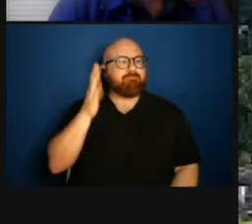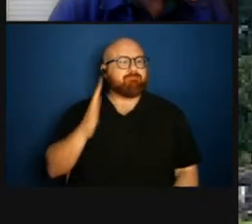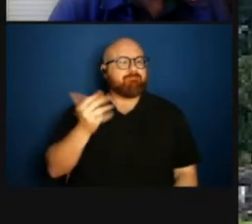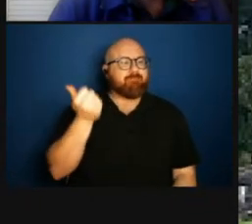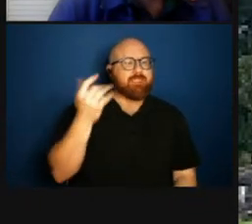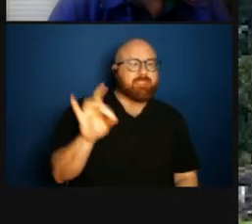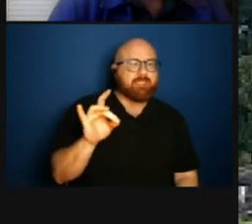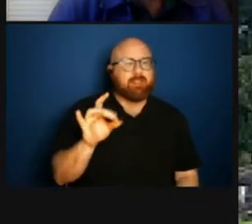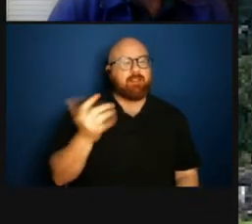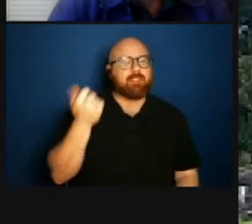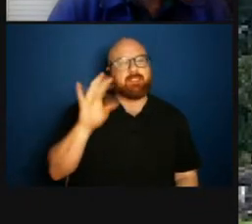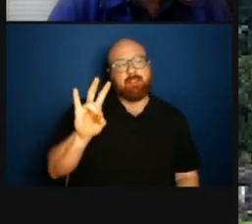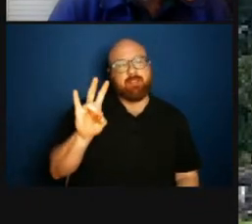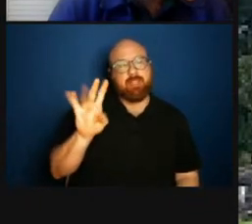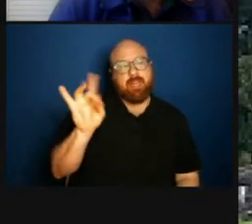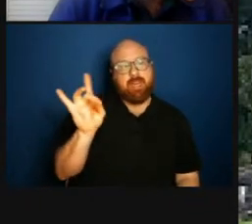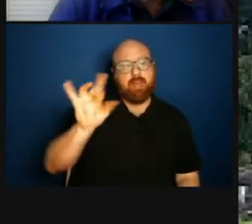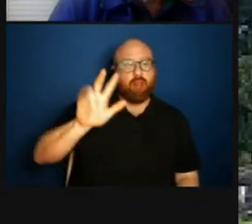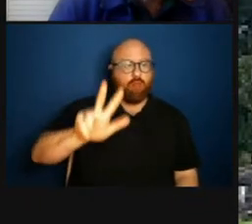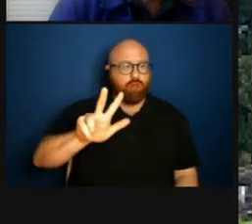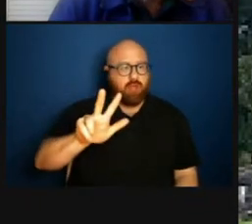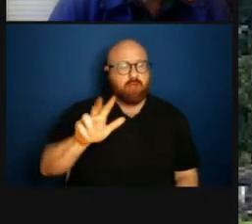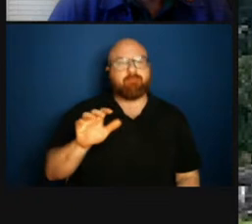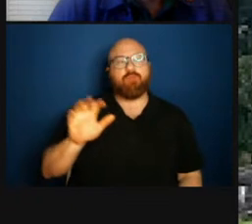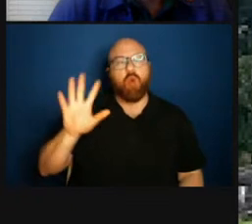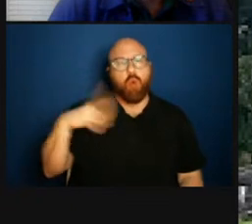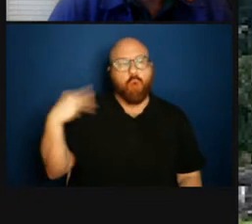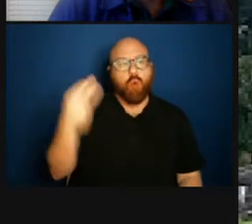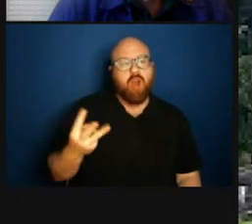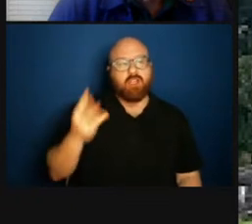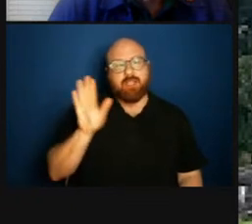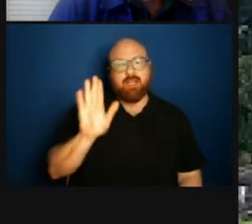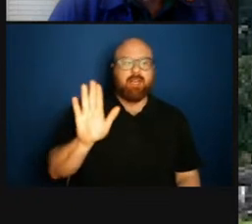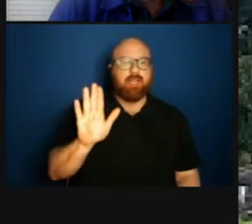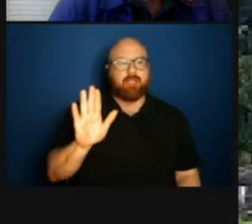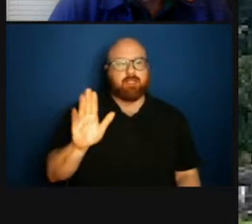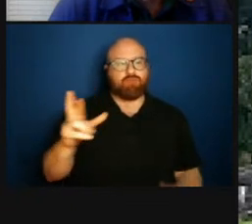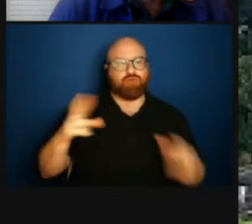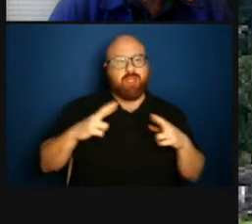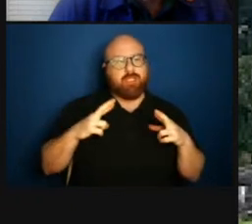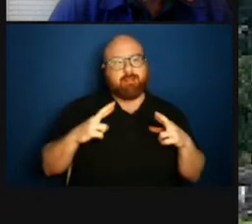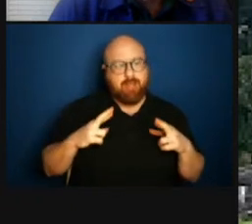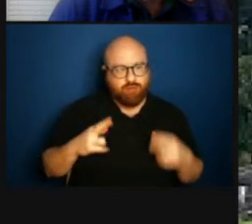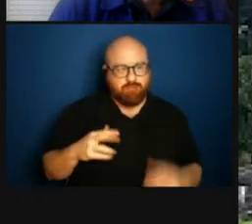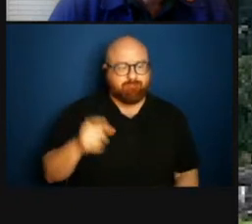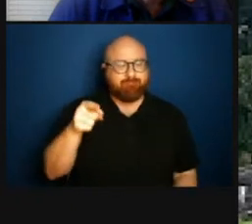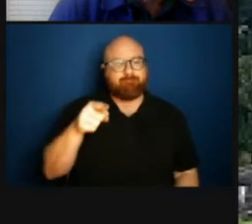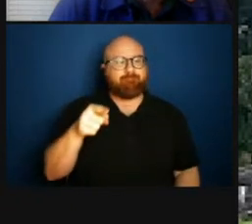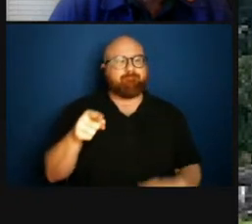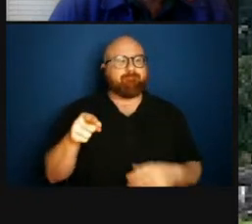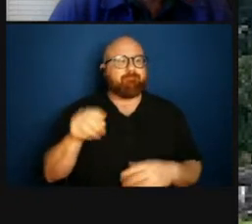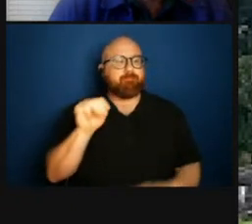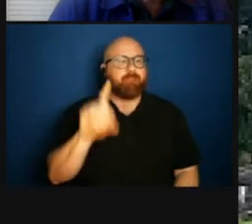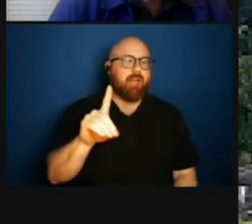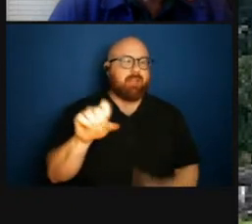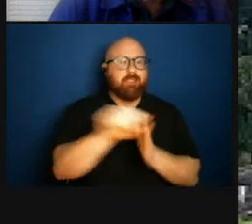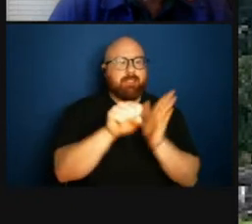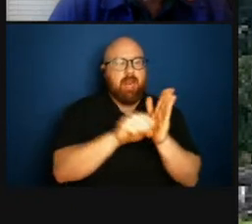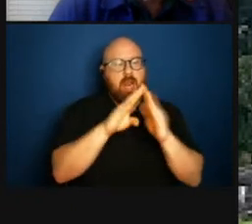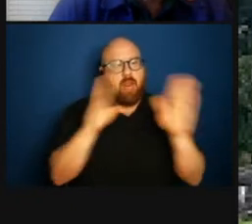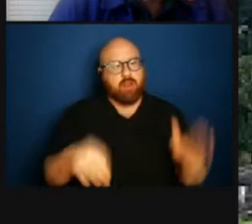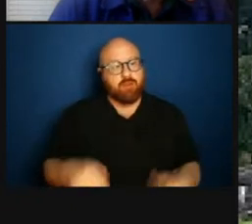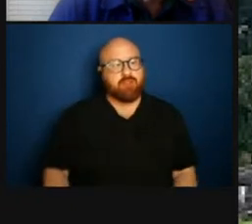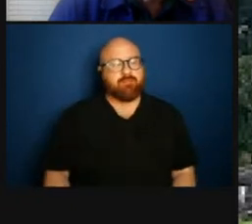House. Now, these are all focused on their roles as first and a few cases last in